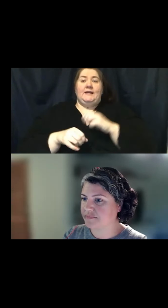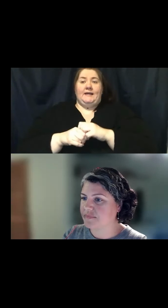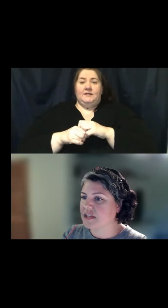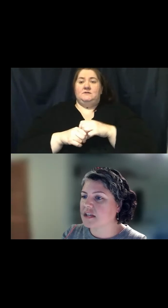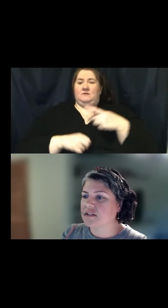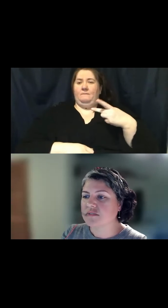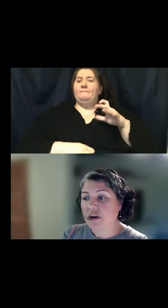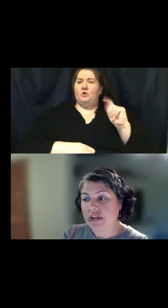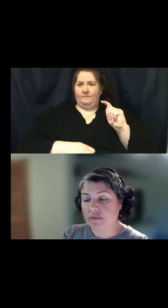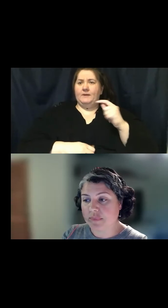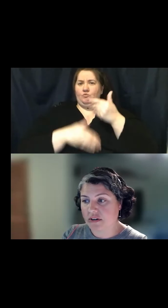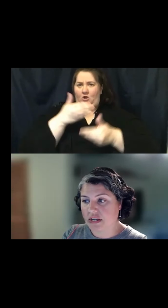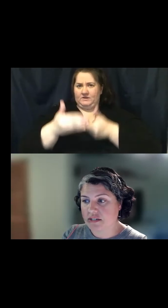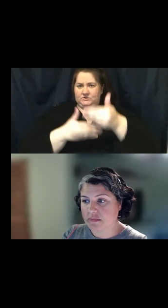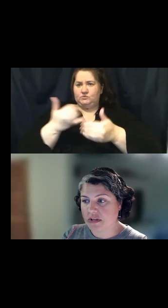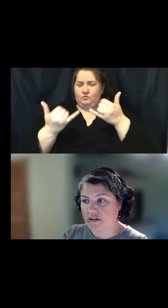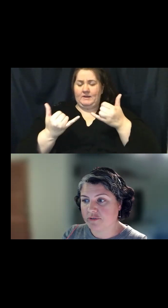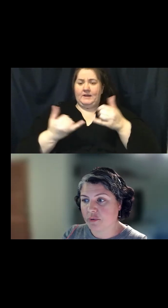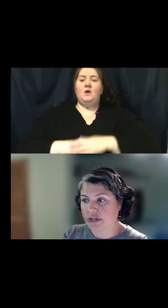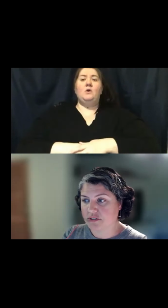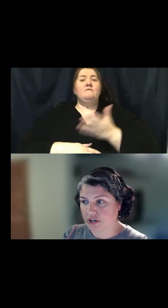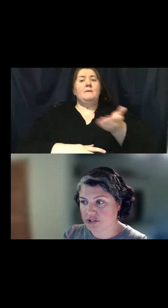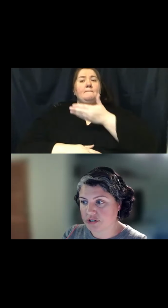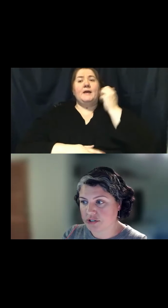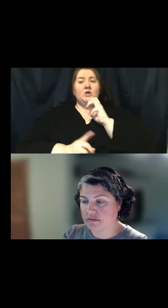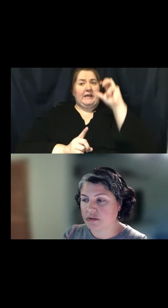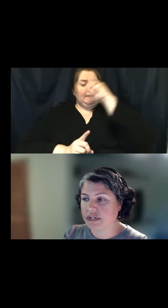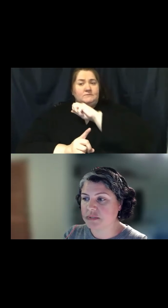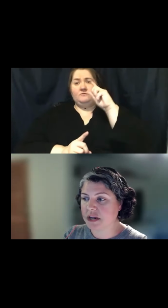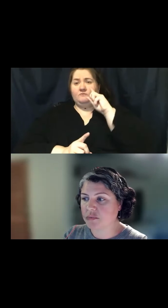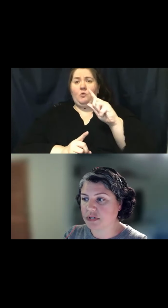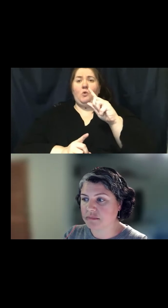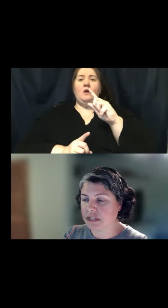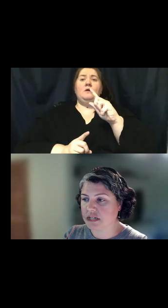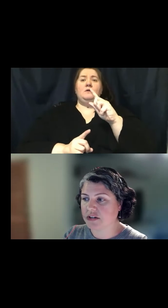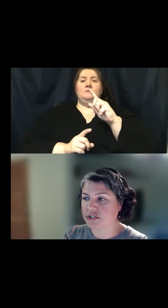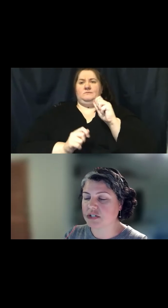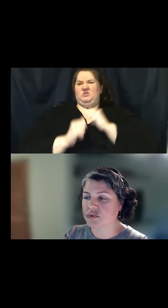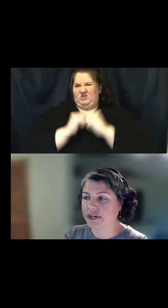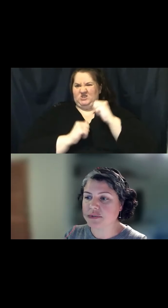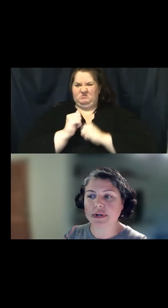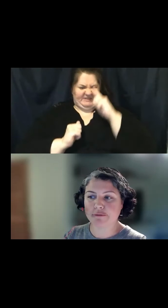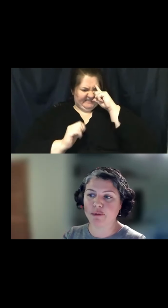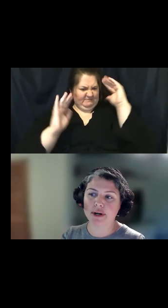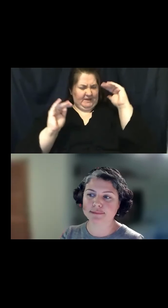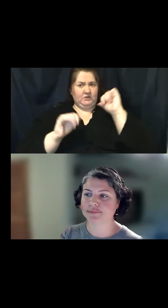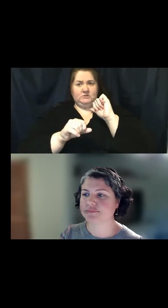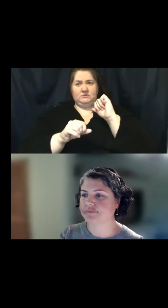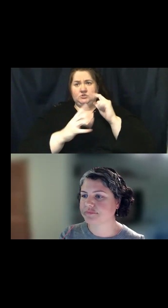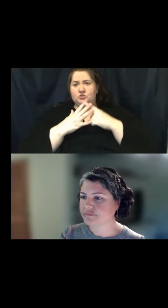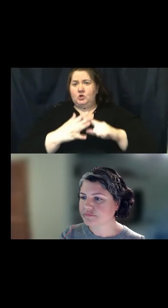process. So now we have a better estimate for construction, and we expect work to begin actually in